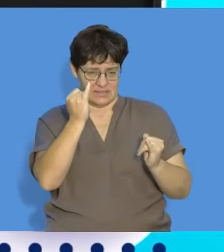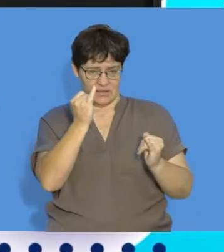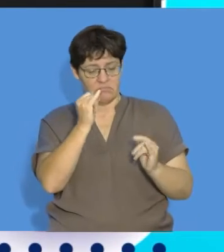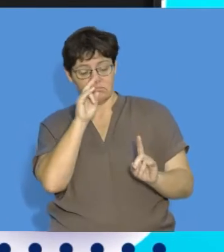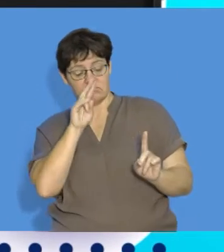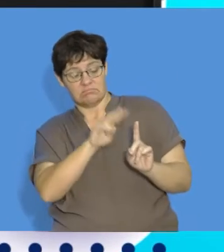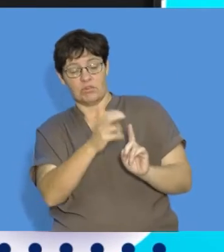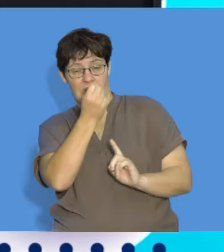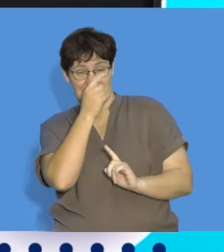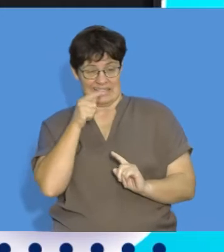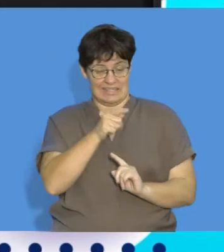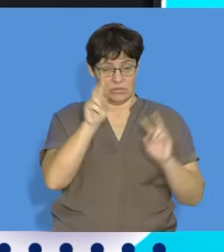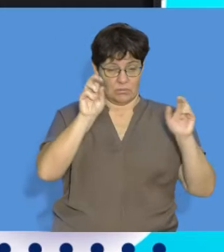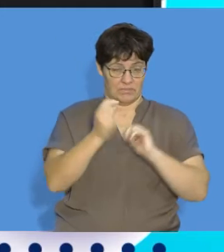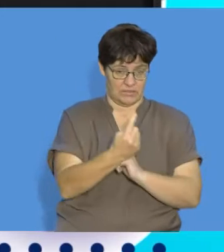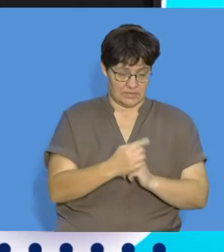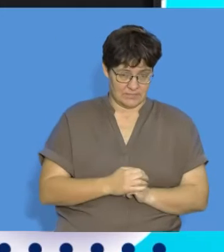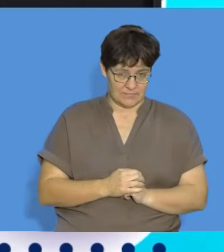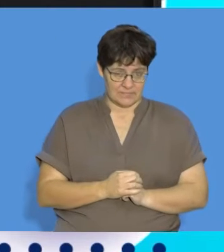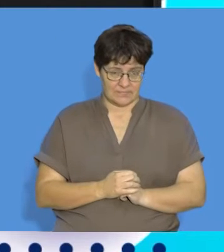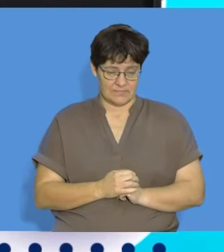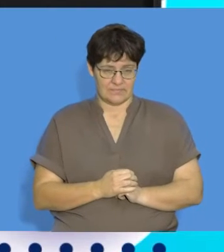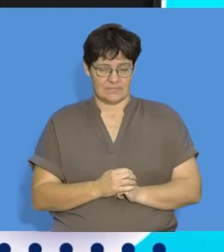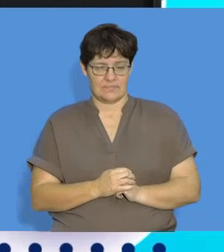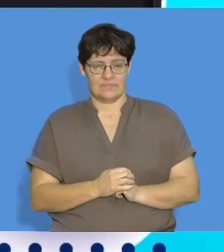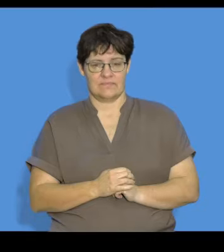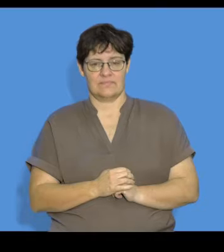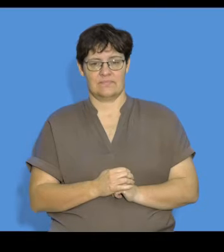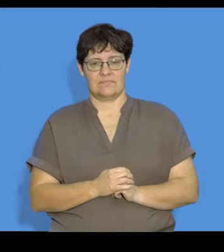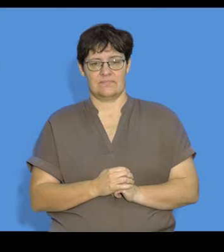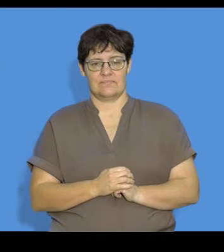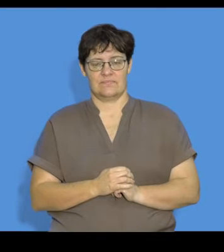at under this particular topic. So let's just jump right into it.